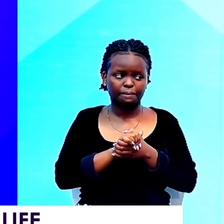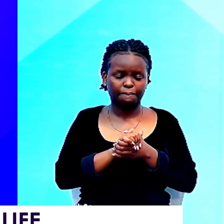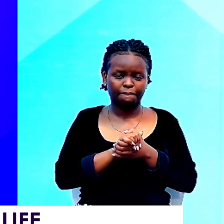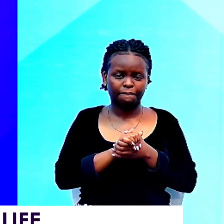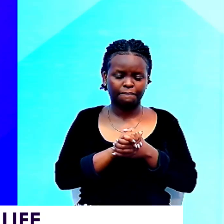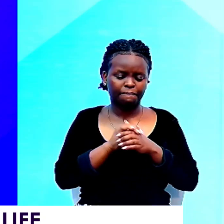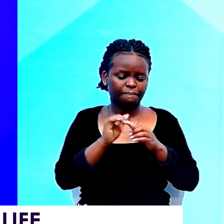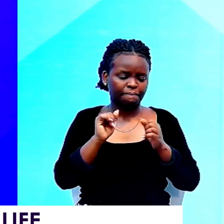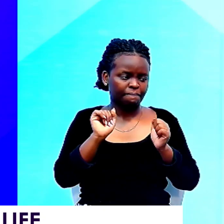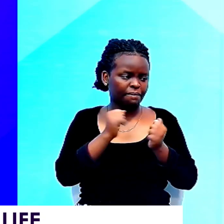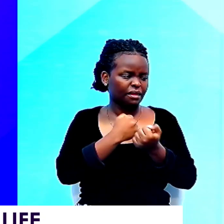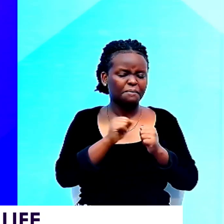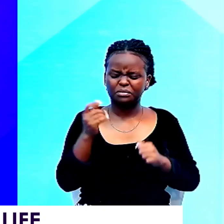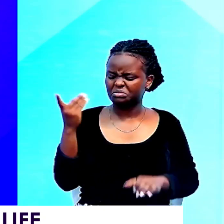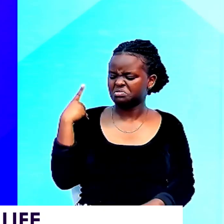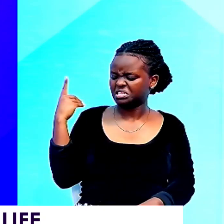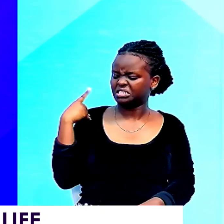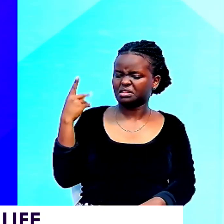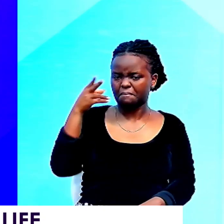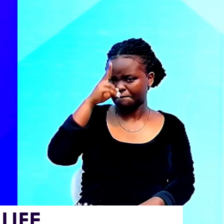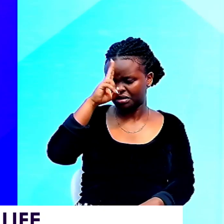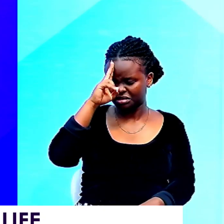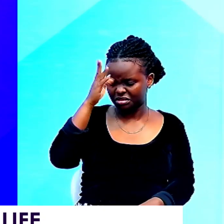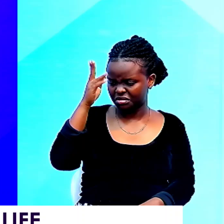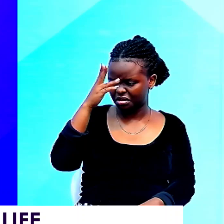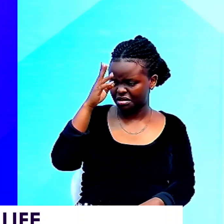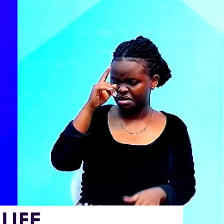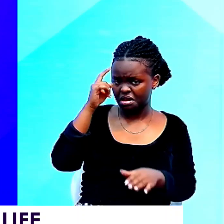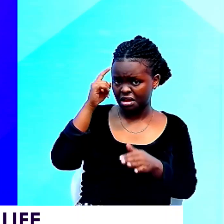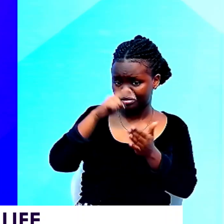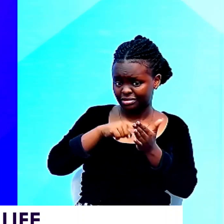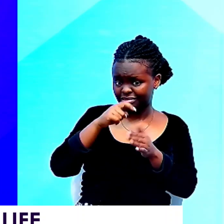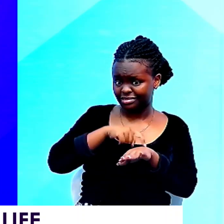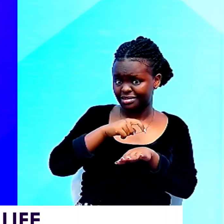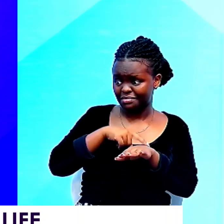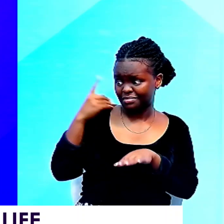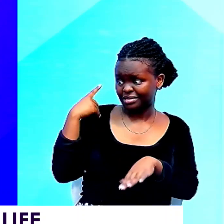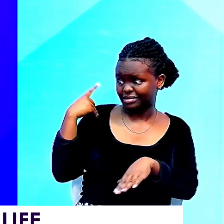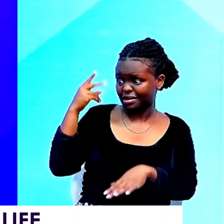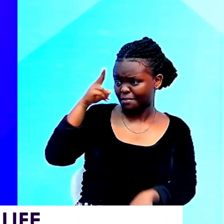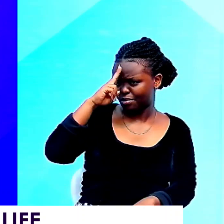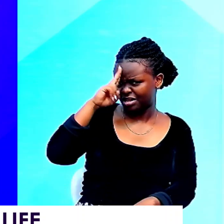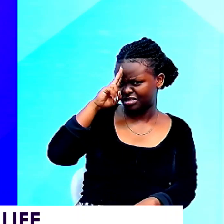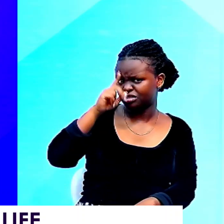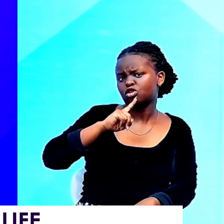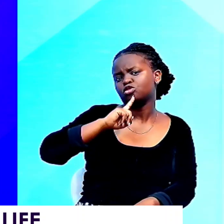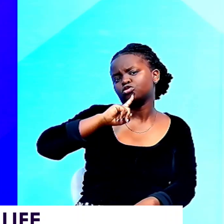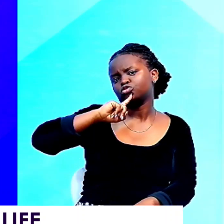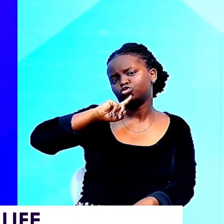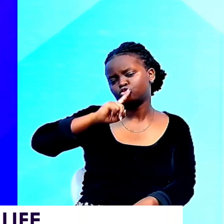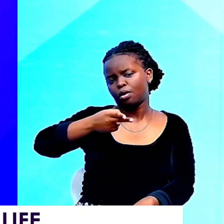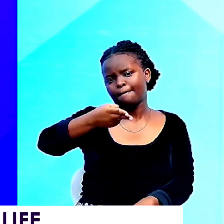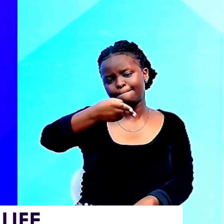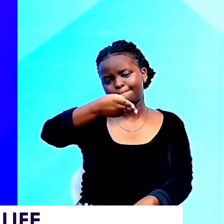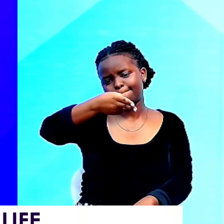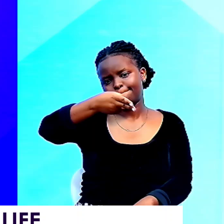you cannot disturb the police because when you do that, then just be sure of being